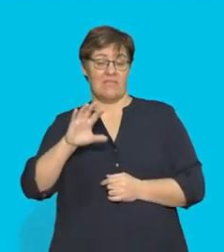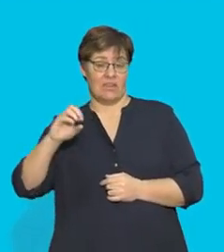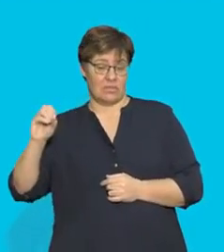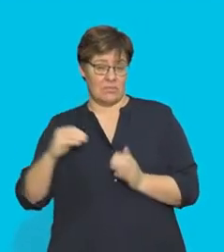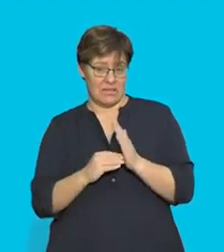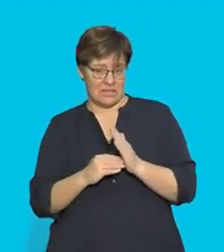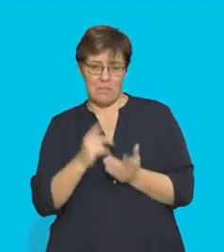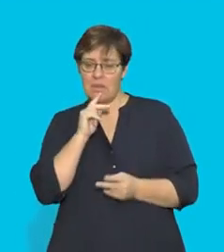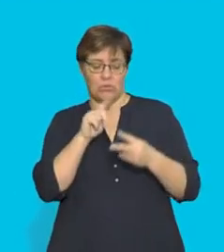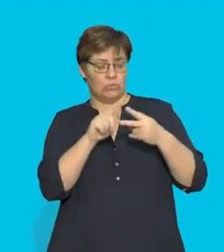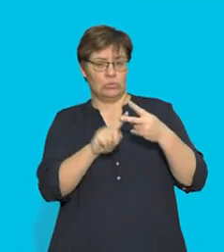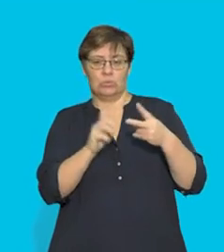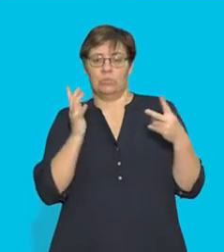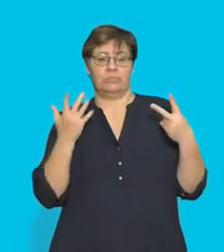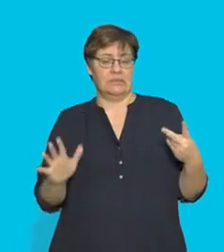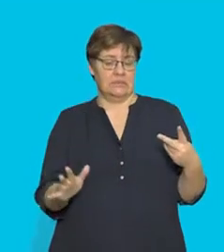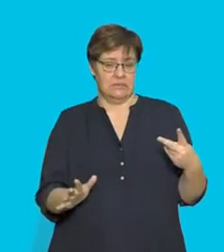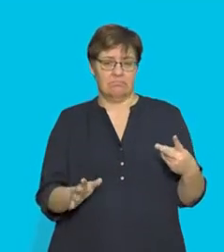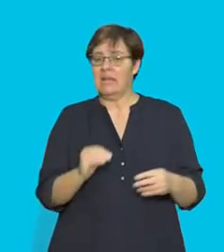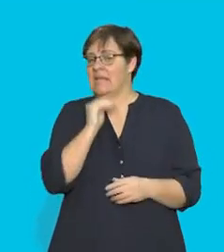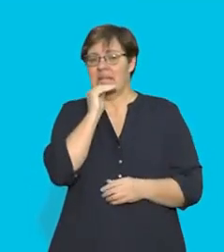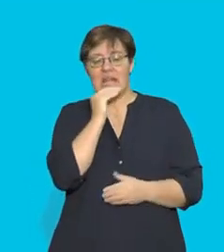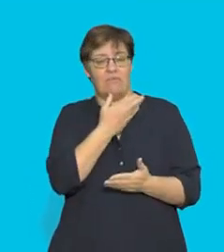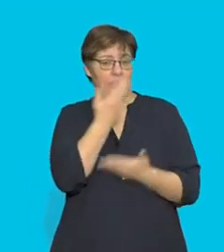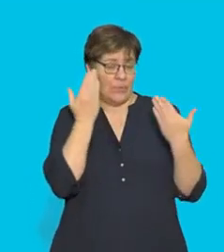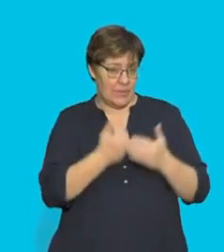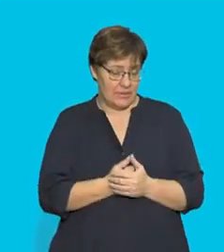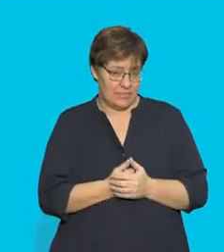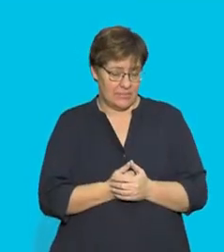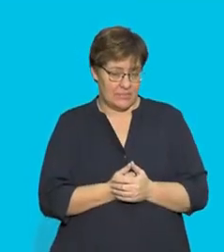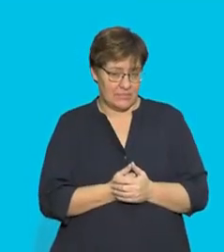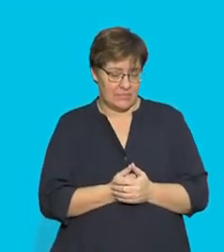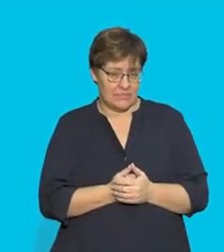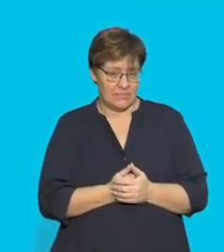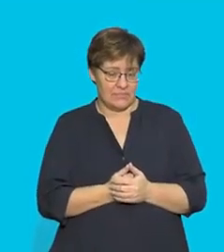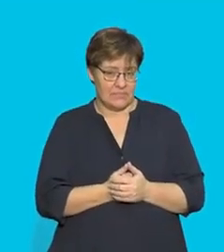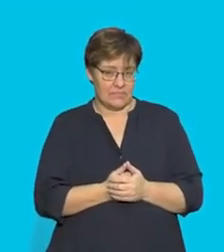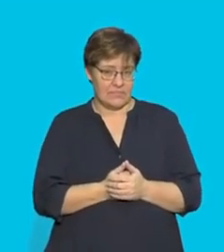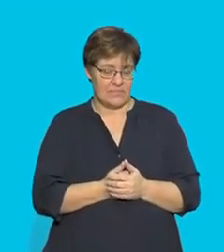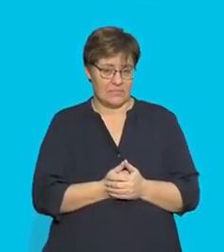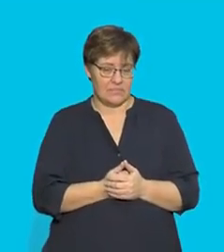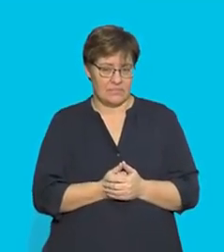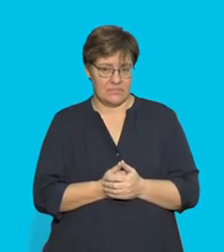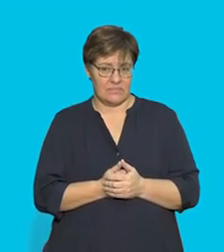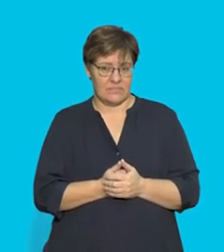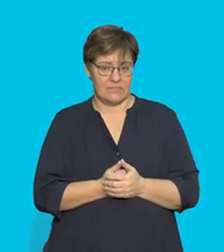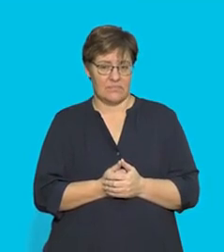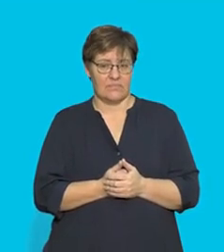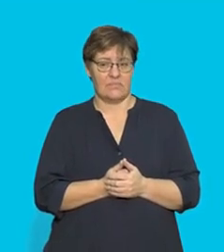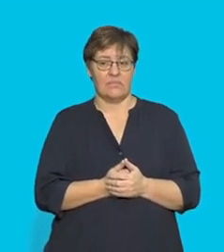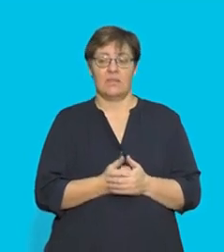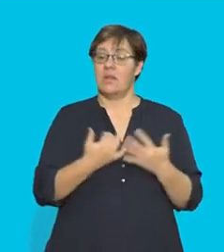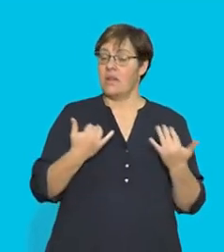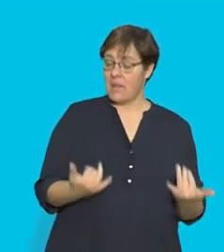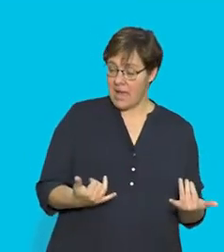meters, which means we only have 2 bits of information, which is not enough to solve a non-right angle